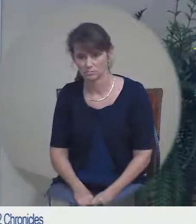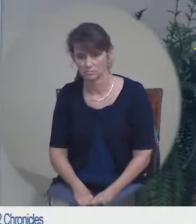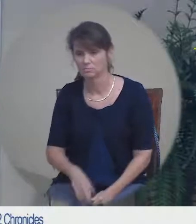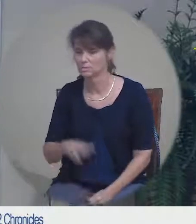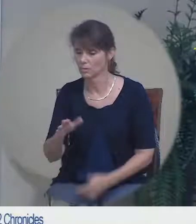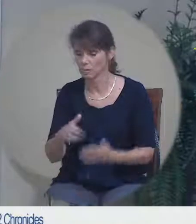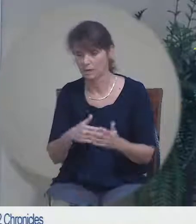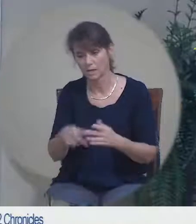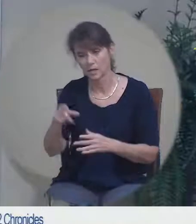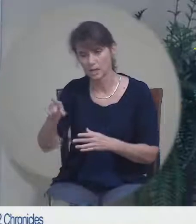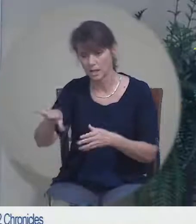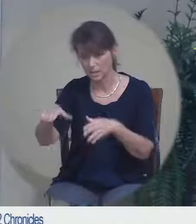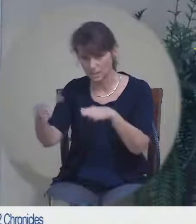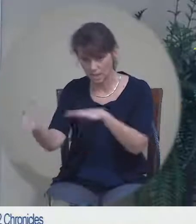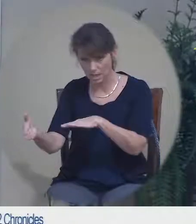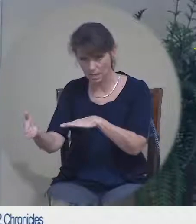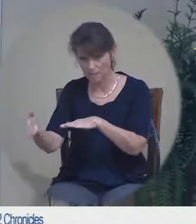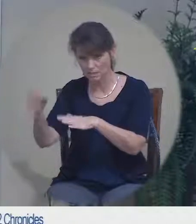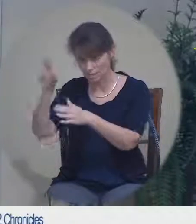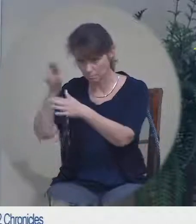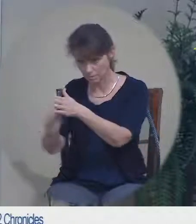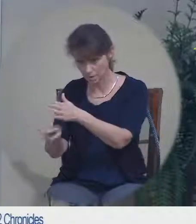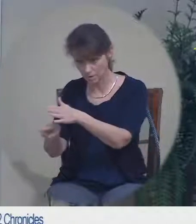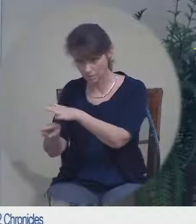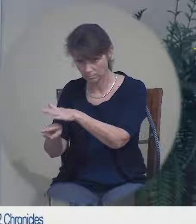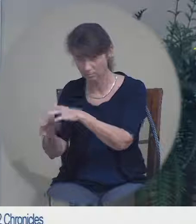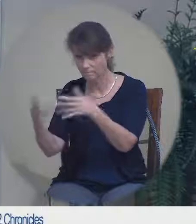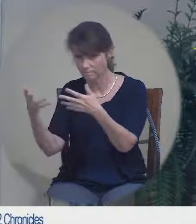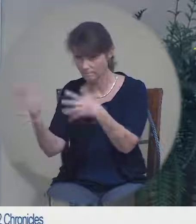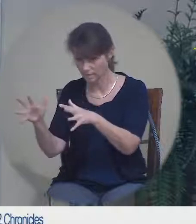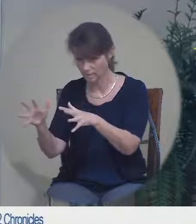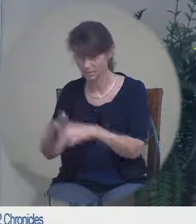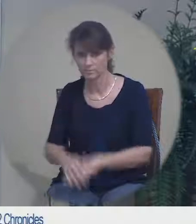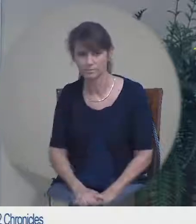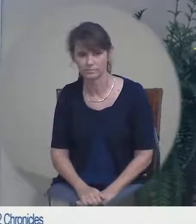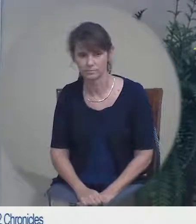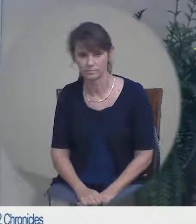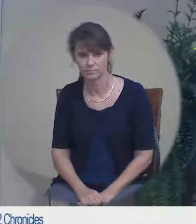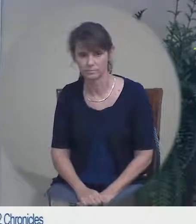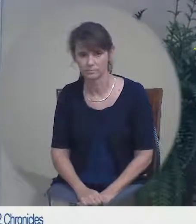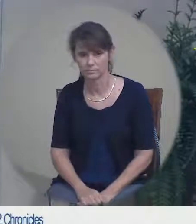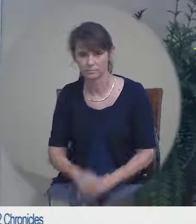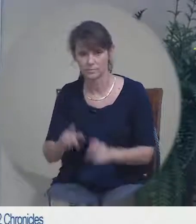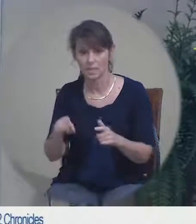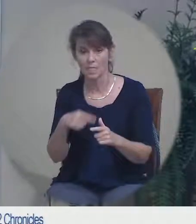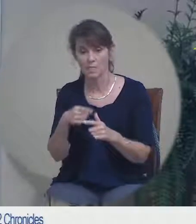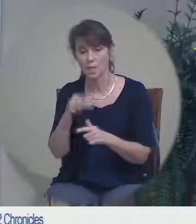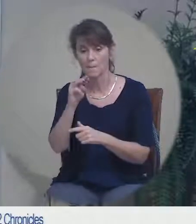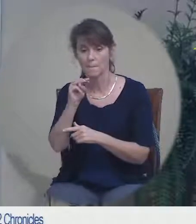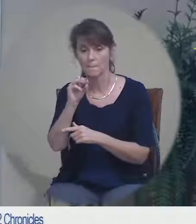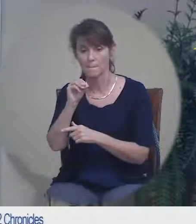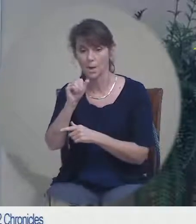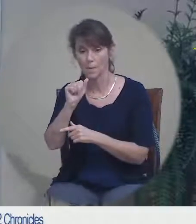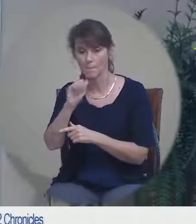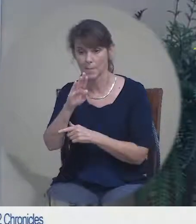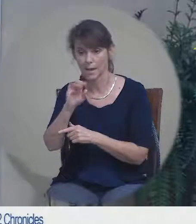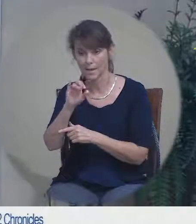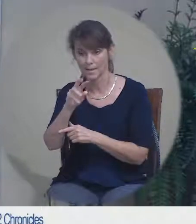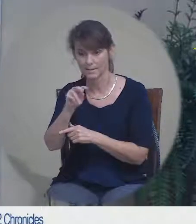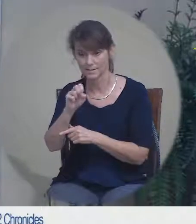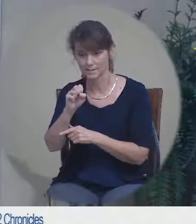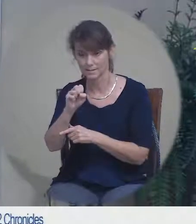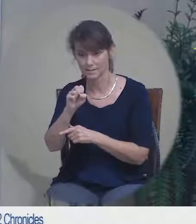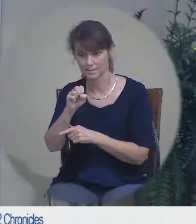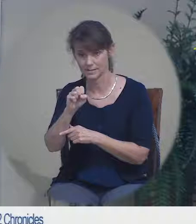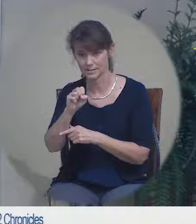buried, and then the Moabites, who apparently invaded at various points, and the Moabites were coming and they were digging a grave and